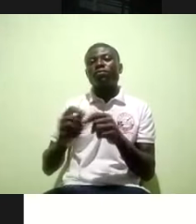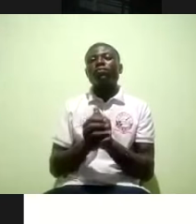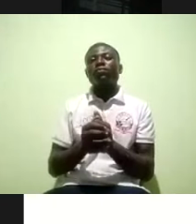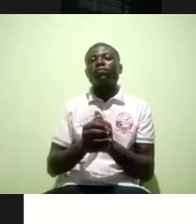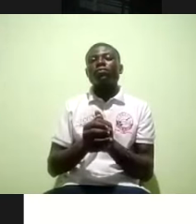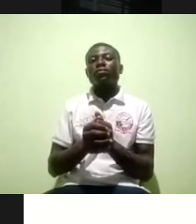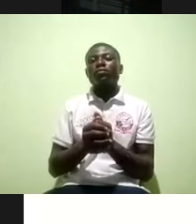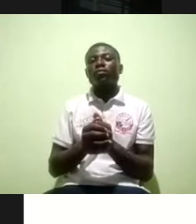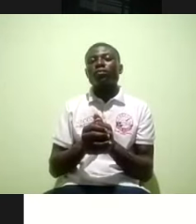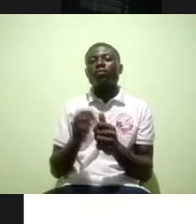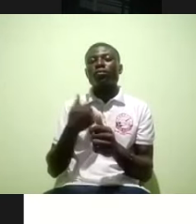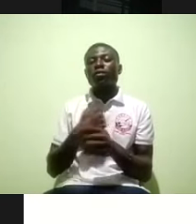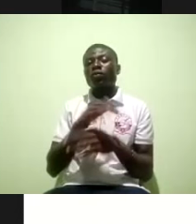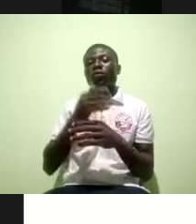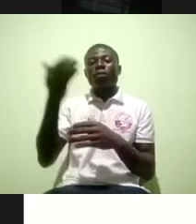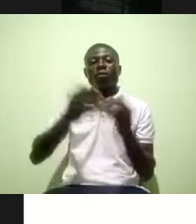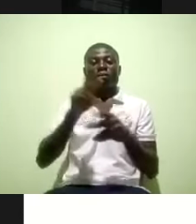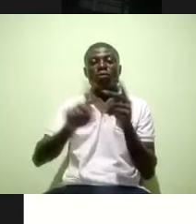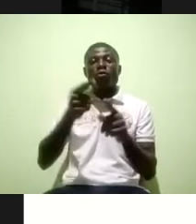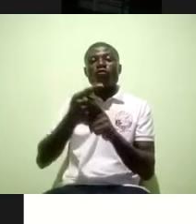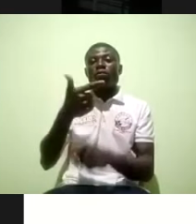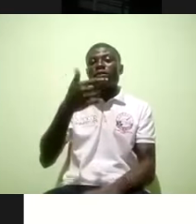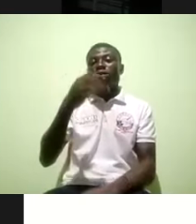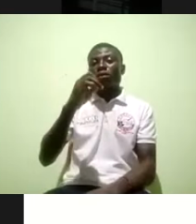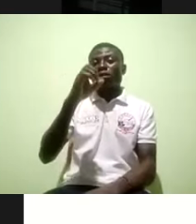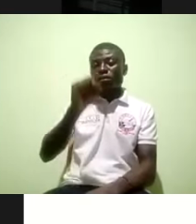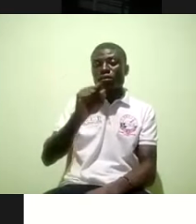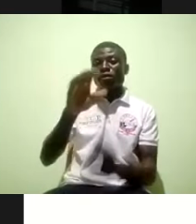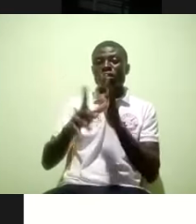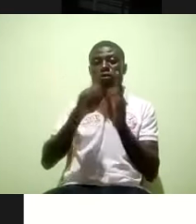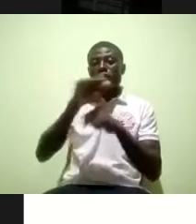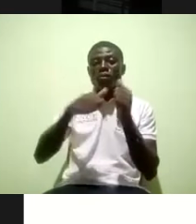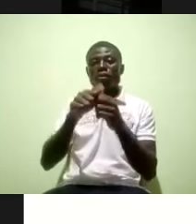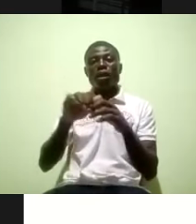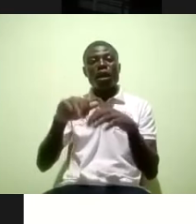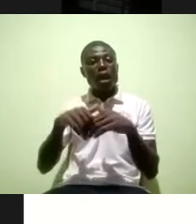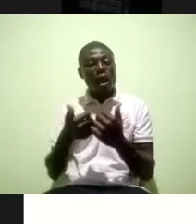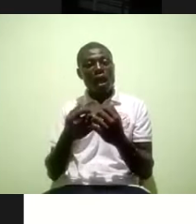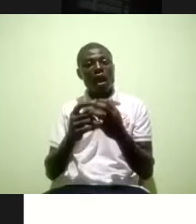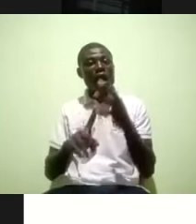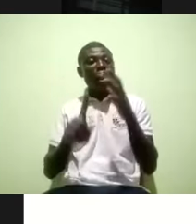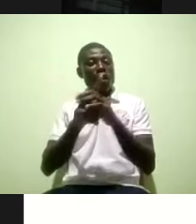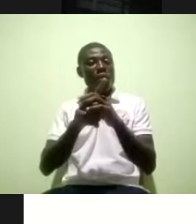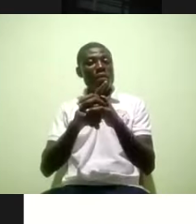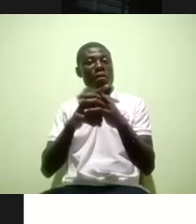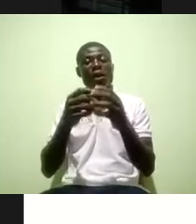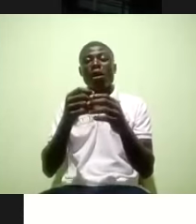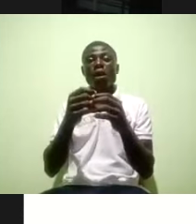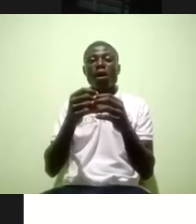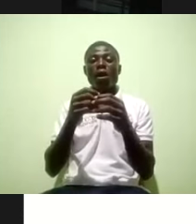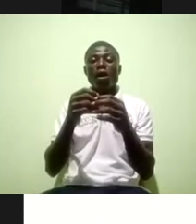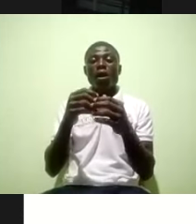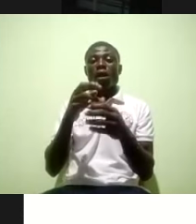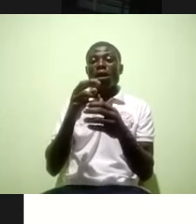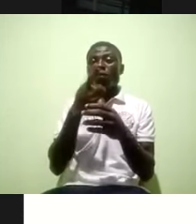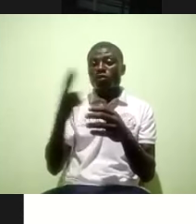We bring in people from GES to also to come and speak about the available resources that we have in Ghana, because some of